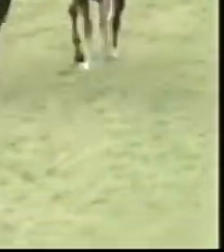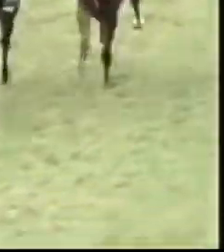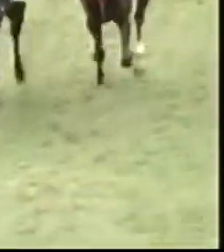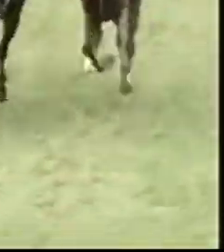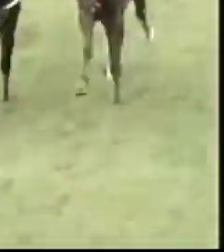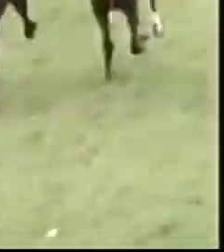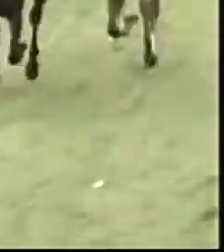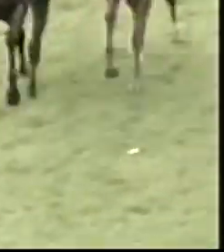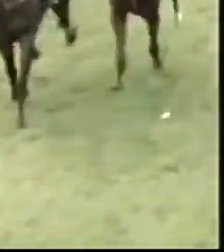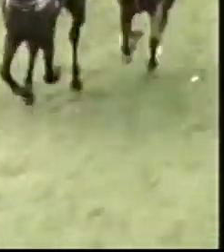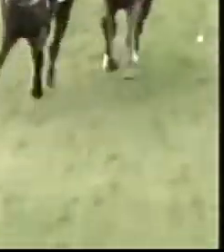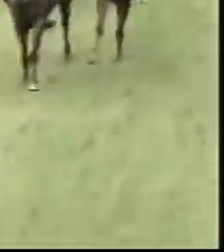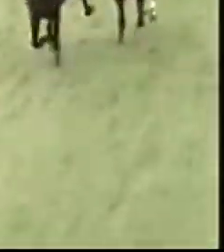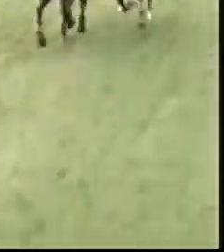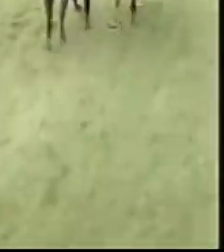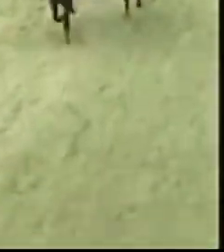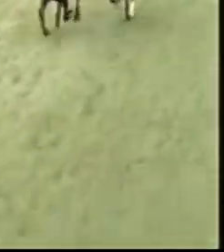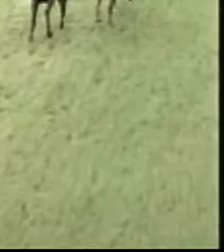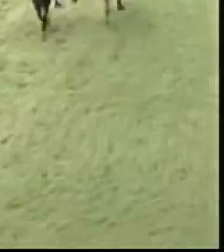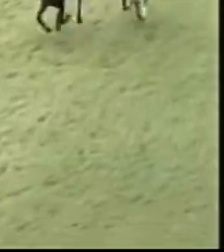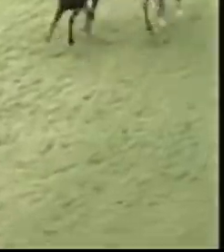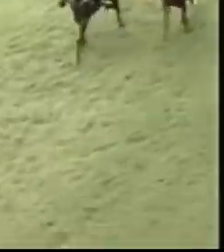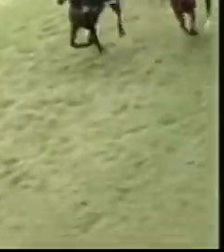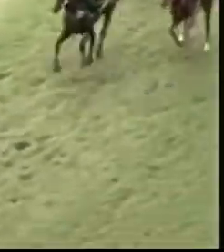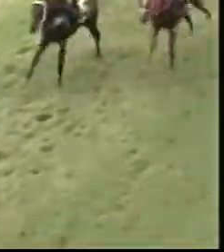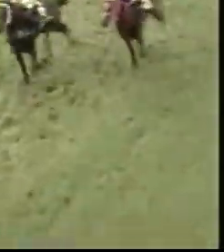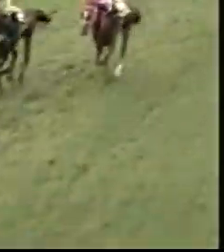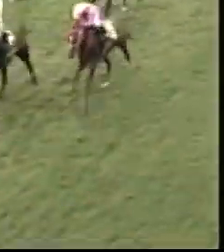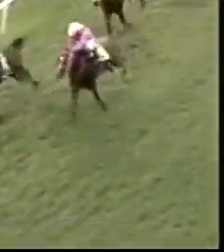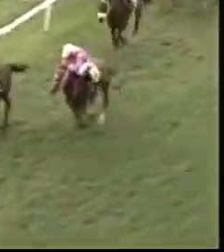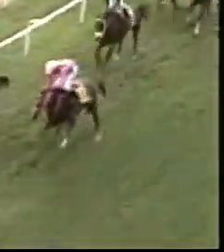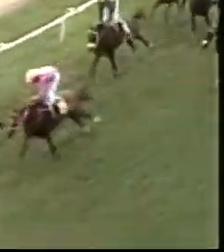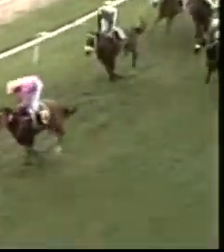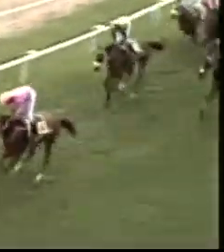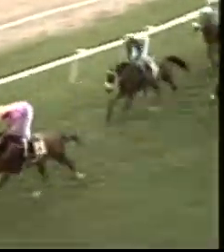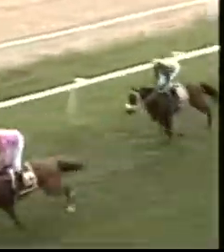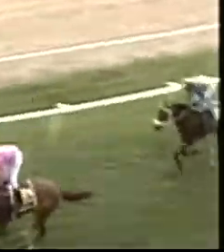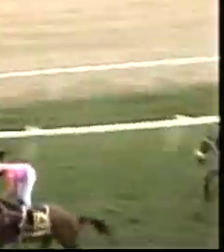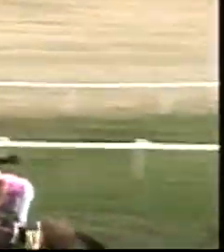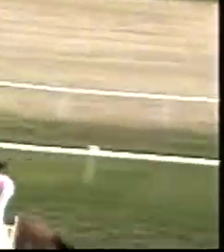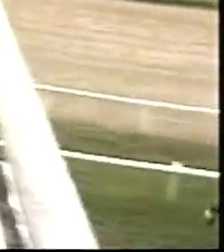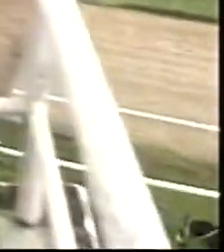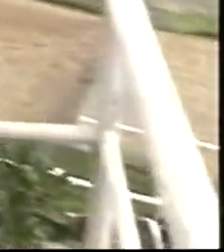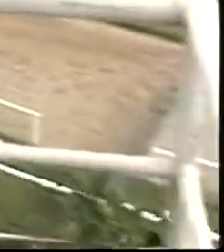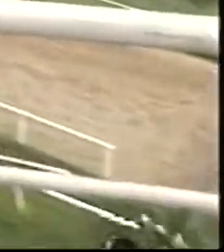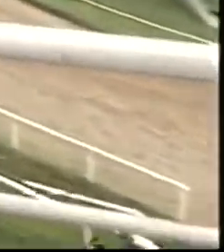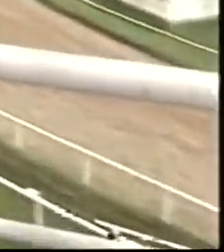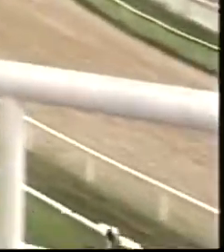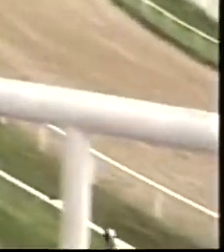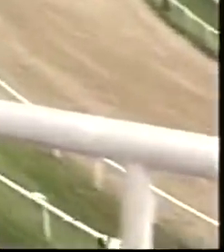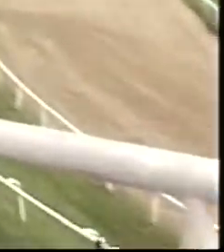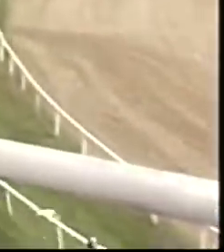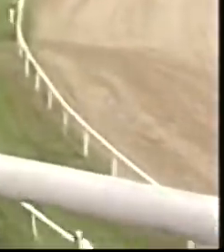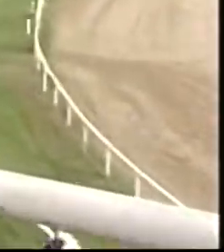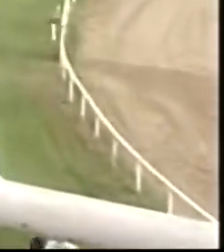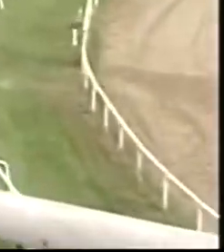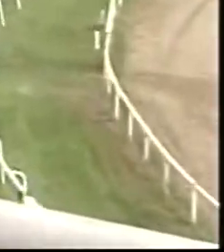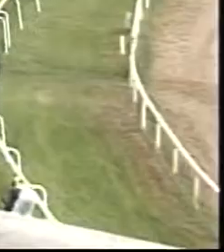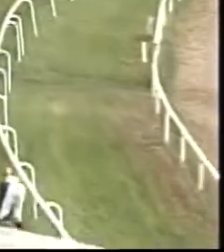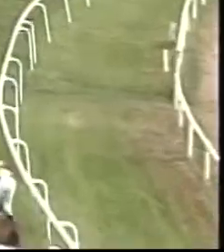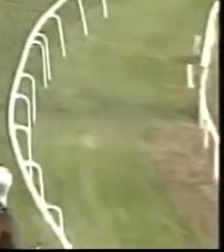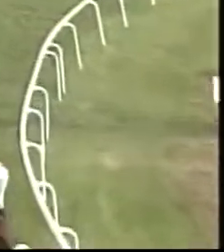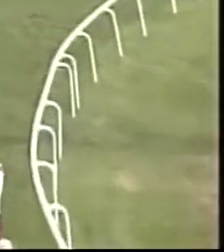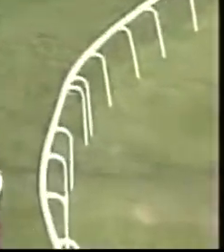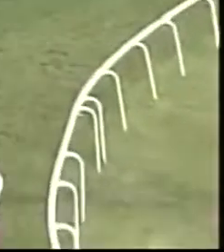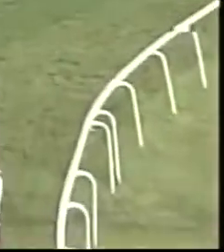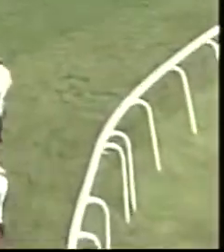his second success in this event. However, Sirius Black, racing for champion trainer Victor Cheeseman, will start as the favorite, looking